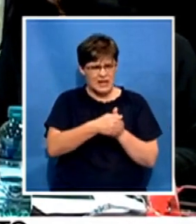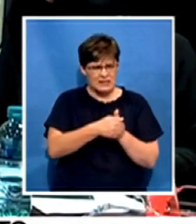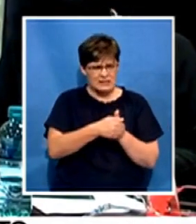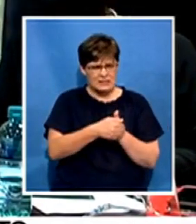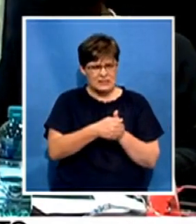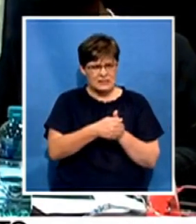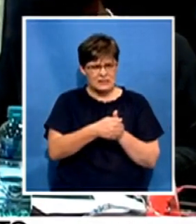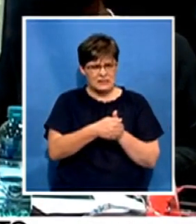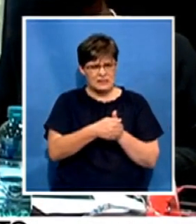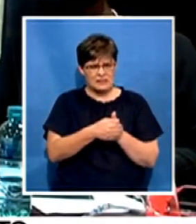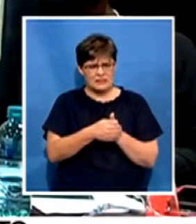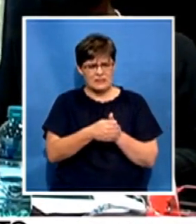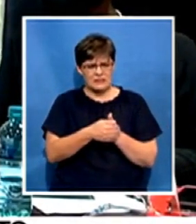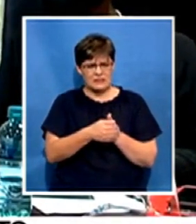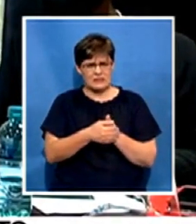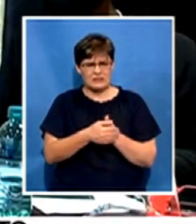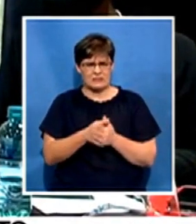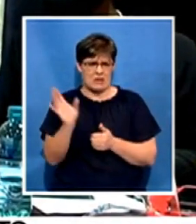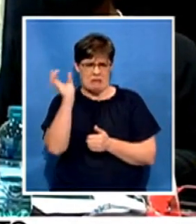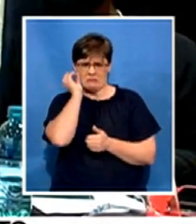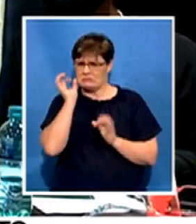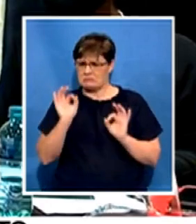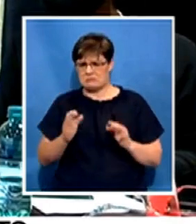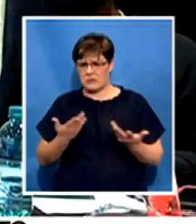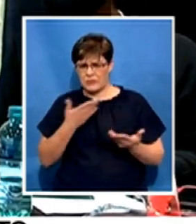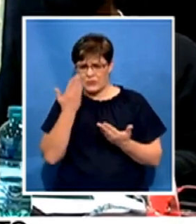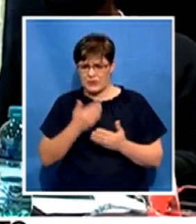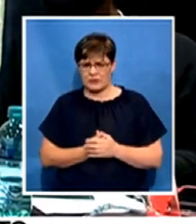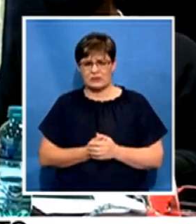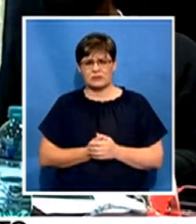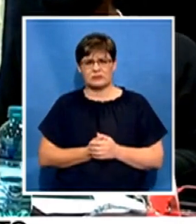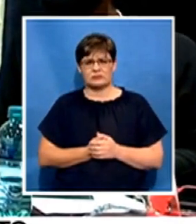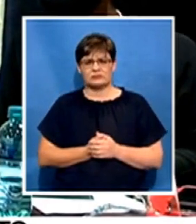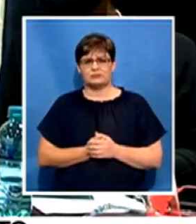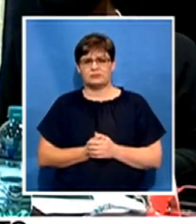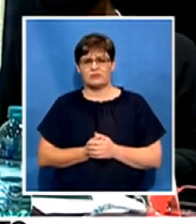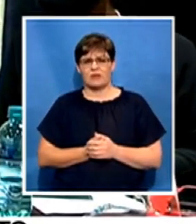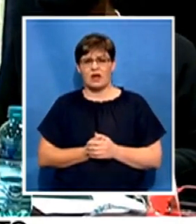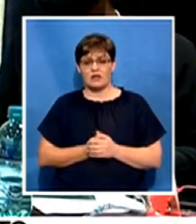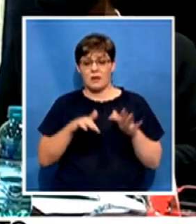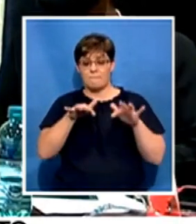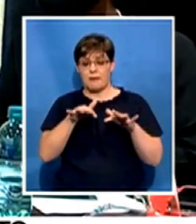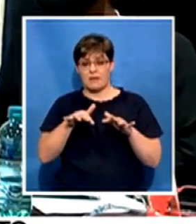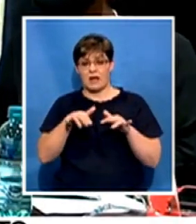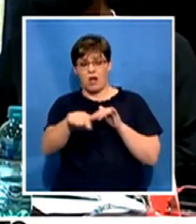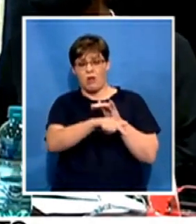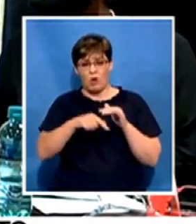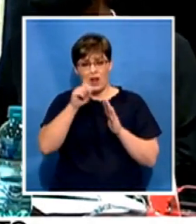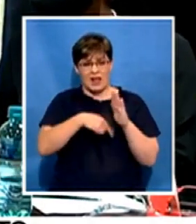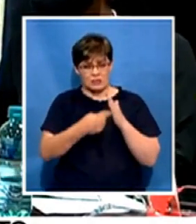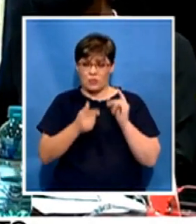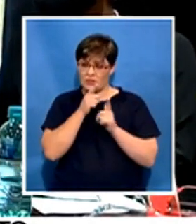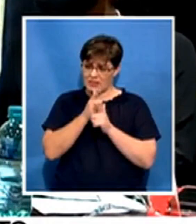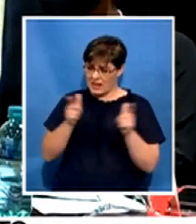local government elections will be held next year. Would you tell people as well to still go ahead and vote the